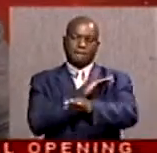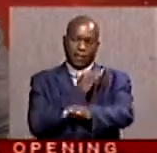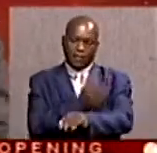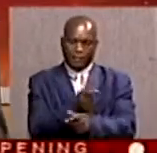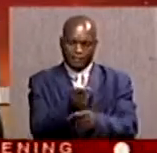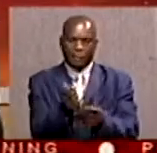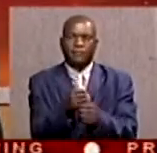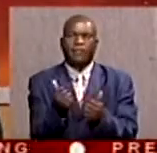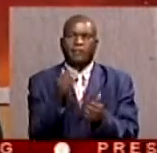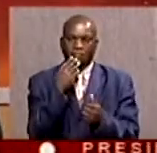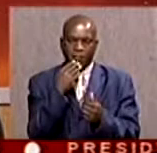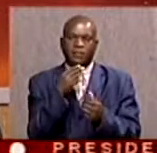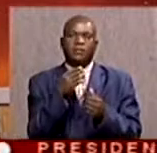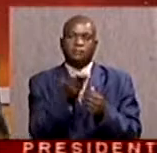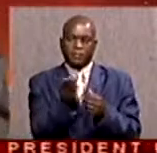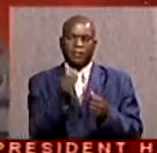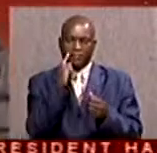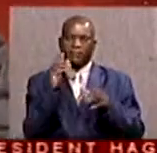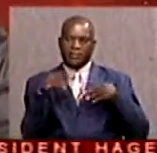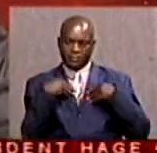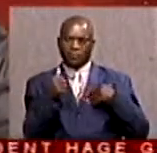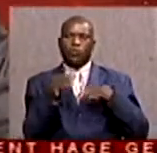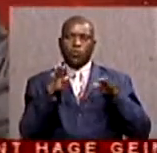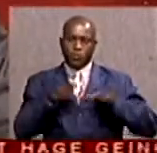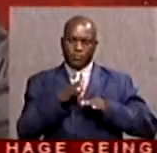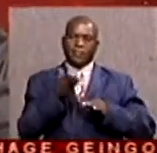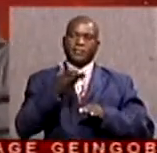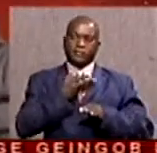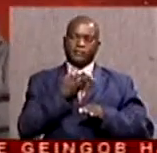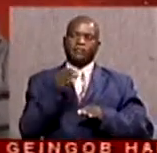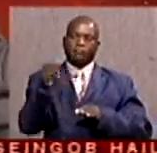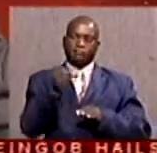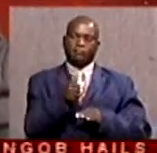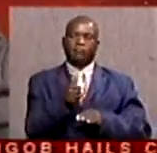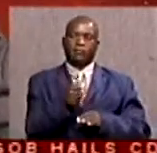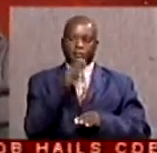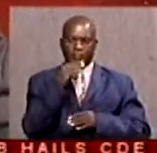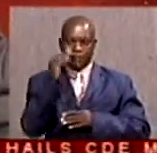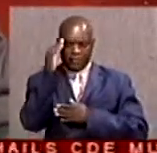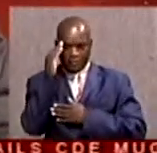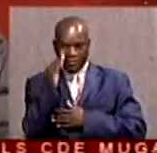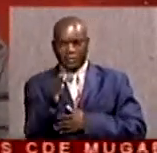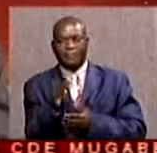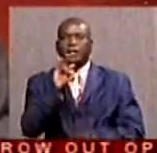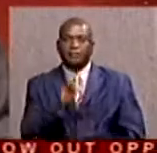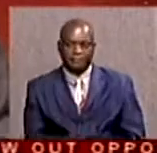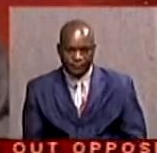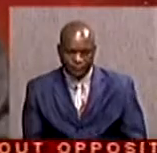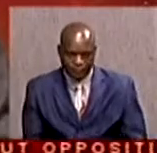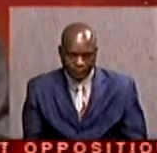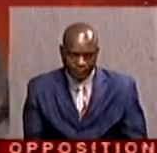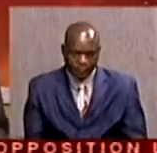society itself to embrace women to be in those positions of authority and power. Thank you very much, Thank Tanja, for so coming much. Through to Good Morning Zimbabwe.